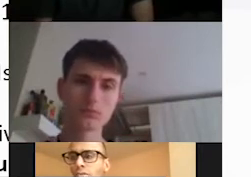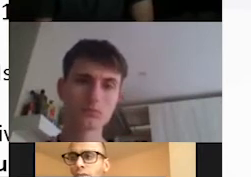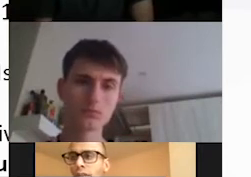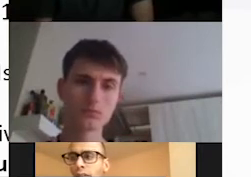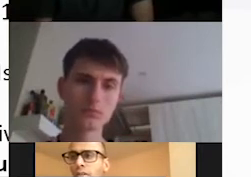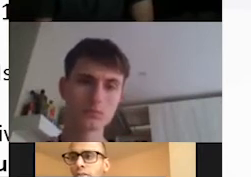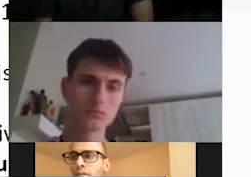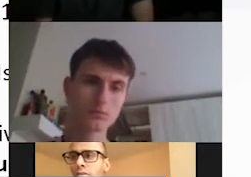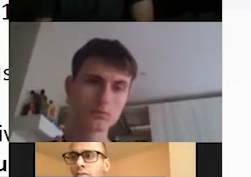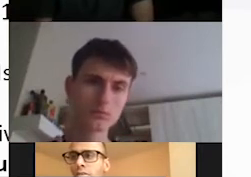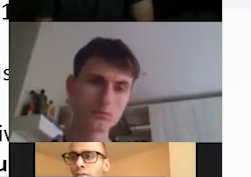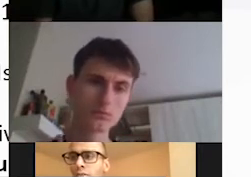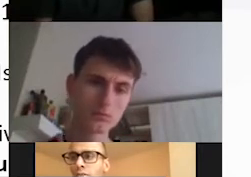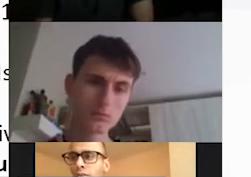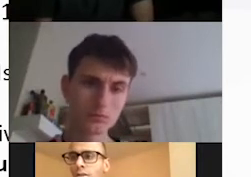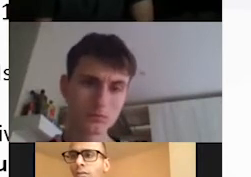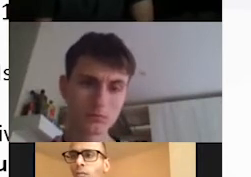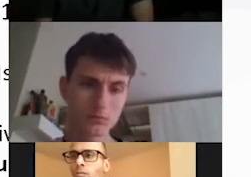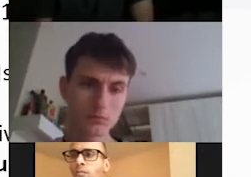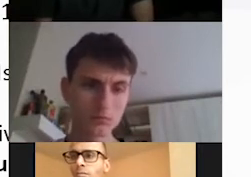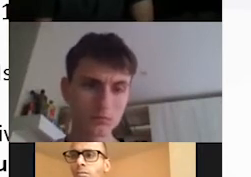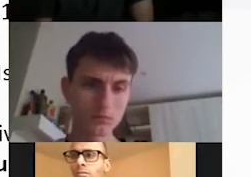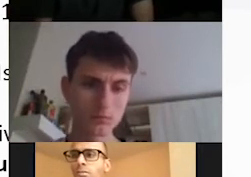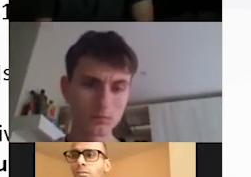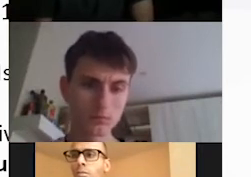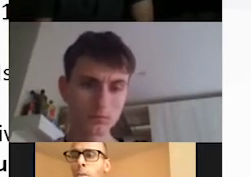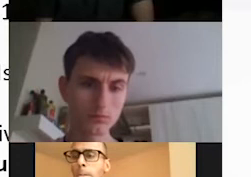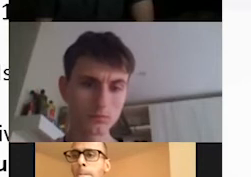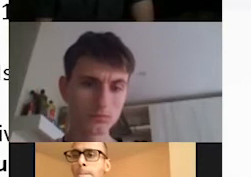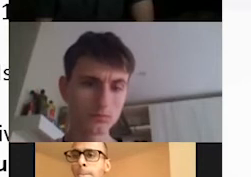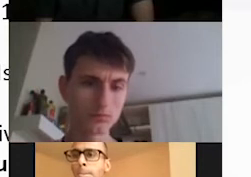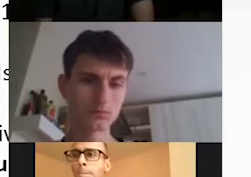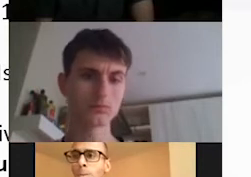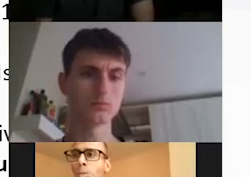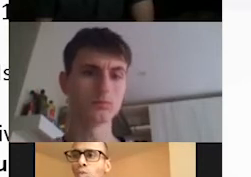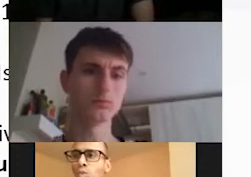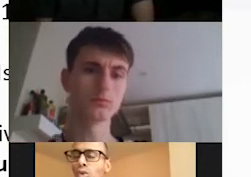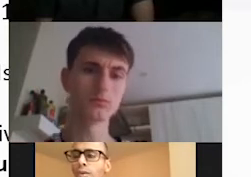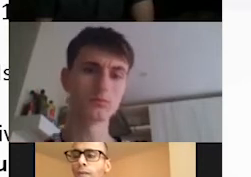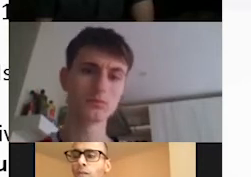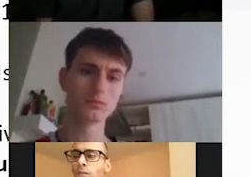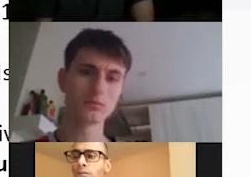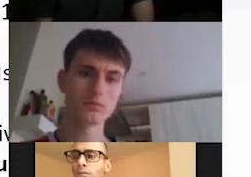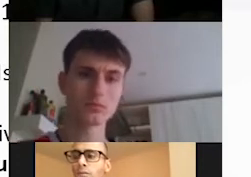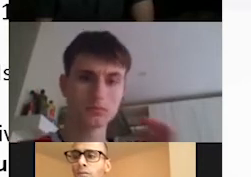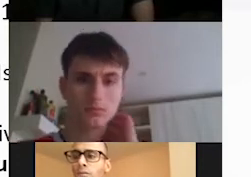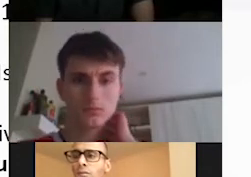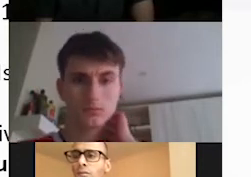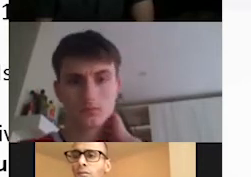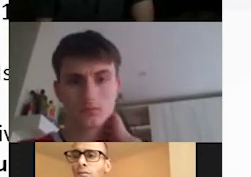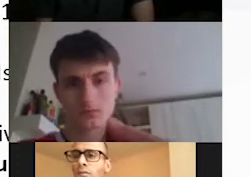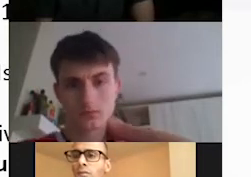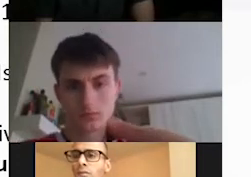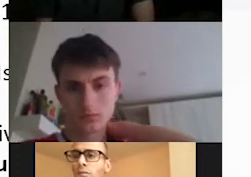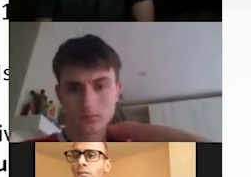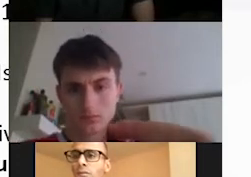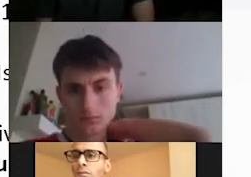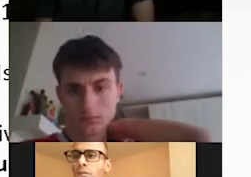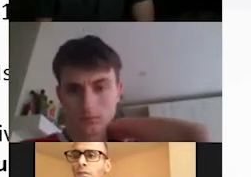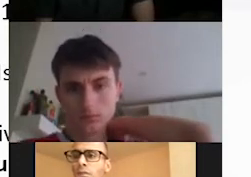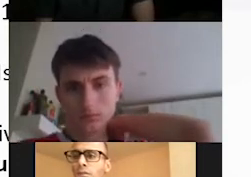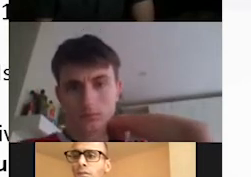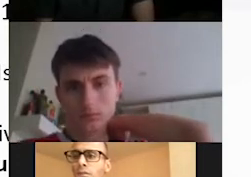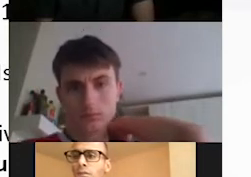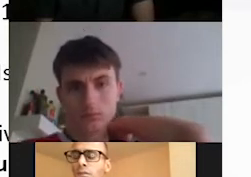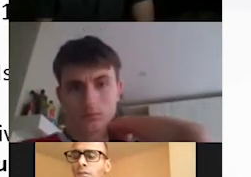they affiliate teams through us, so that's how they run. So yeah, if you're keen to get involved in any of them, let me know. We've got